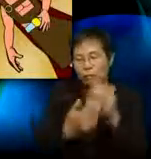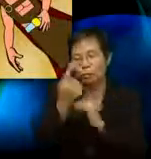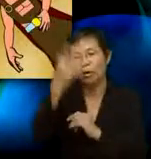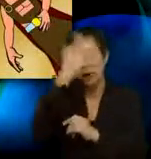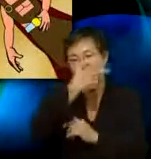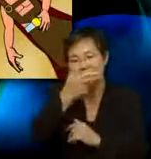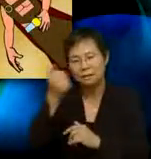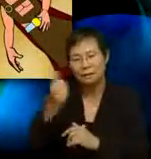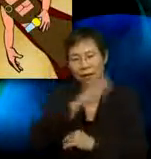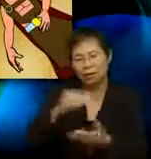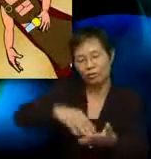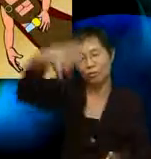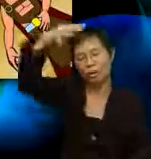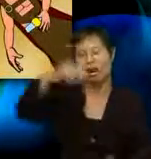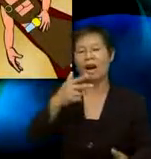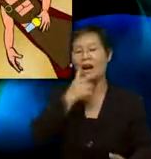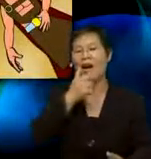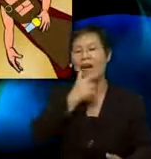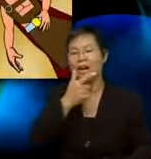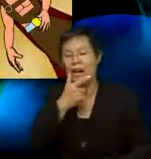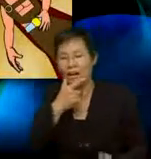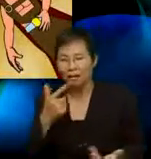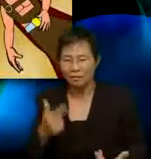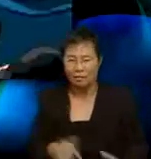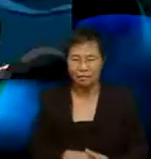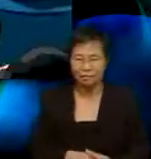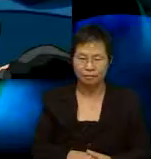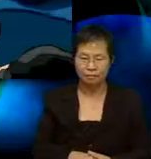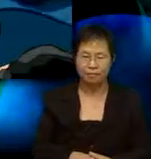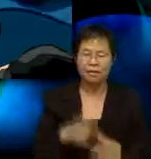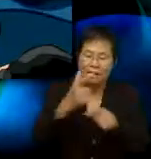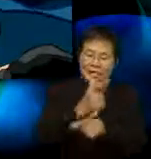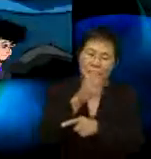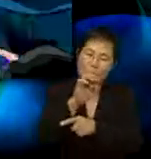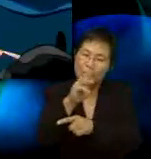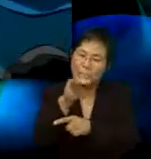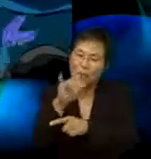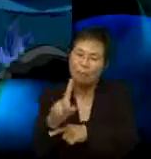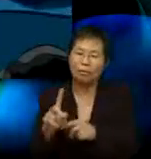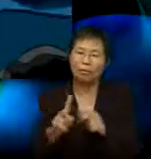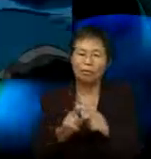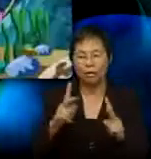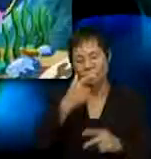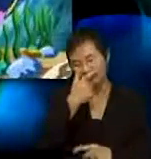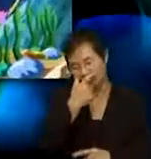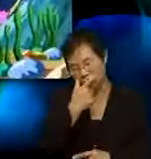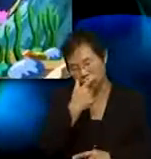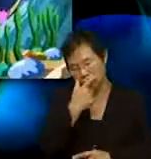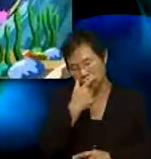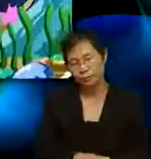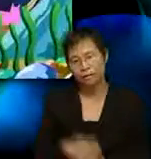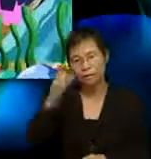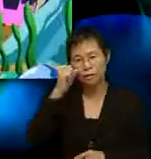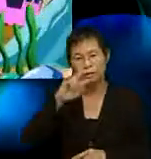handsome and rich. Ha ha ha ha ha ha ha." The little mermaid was very sad.